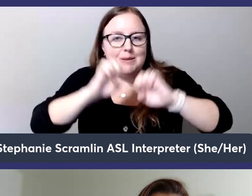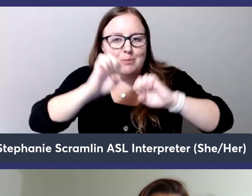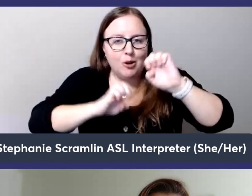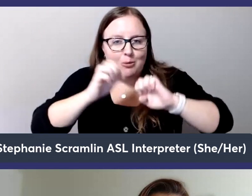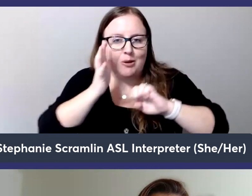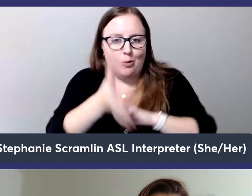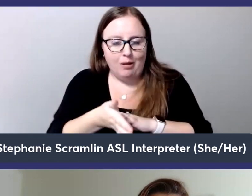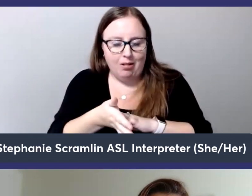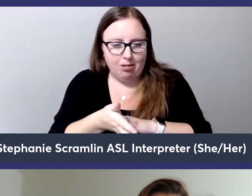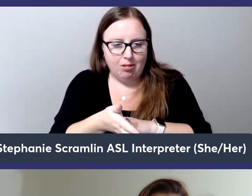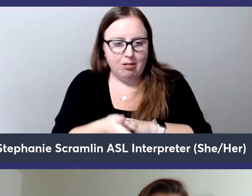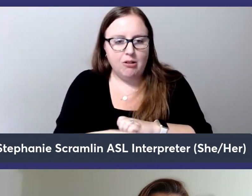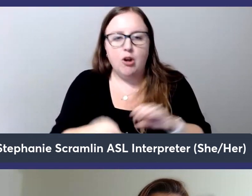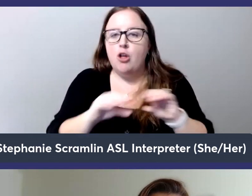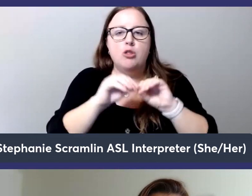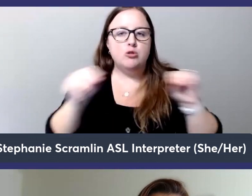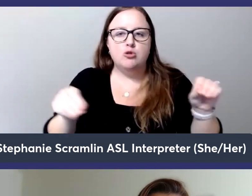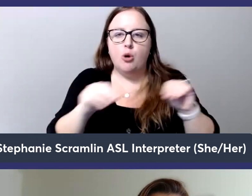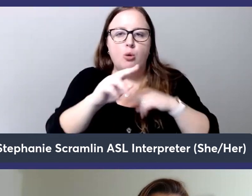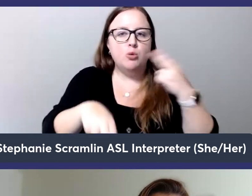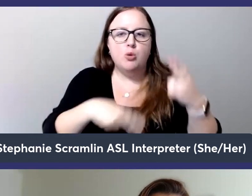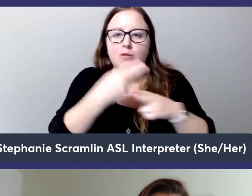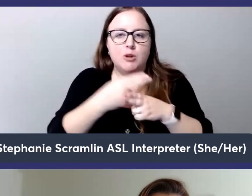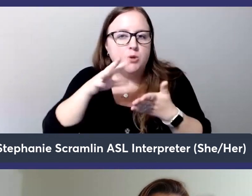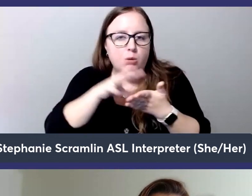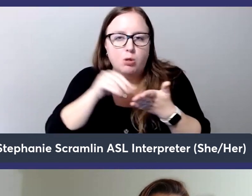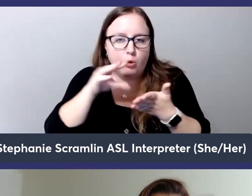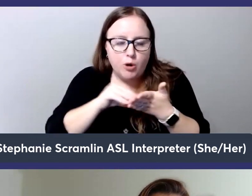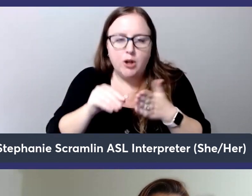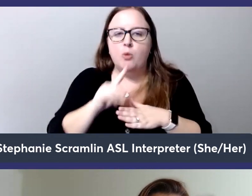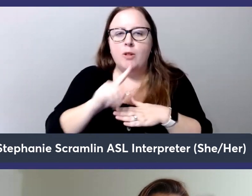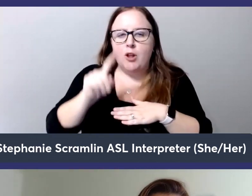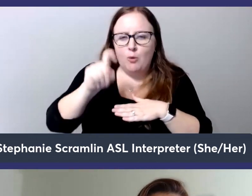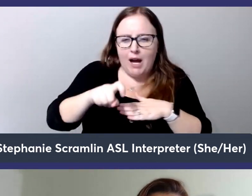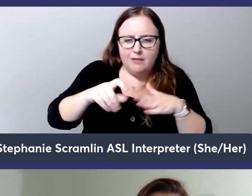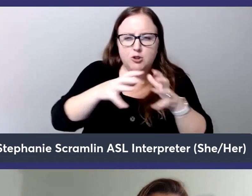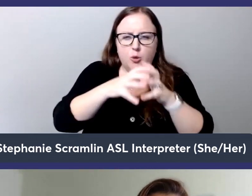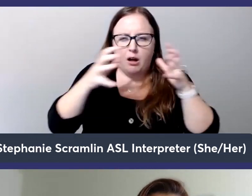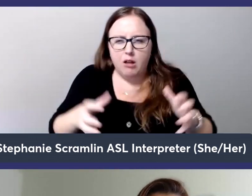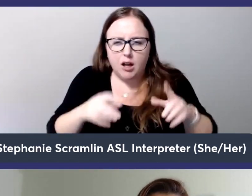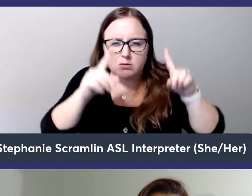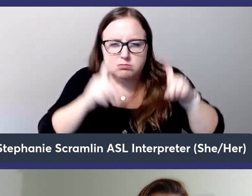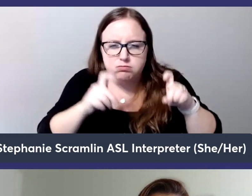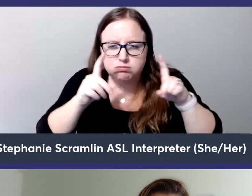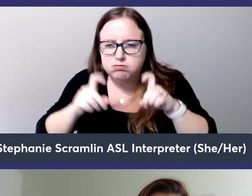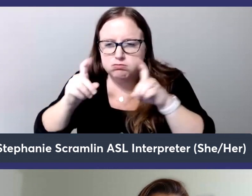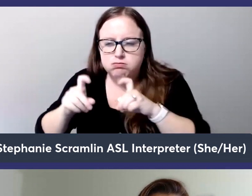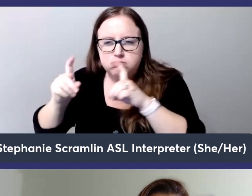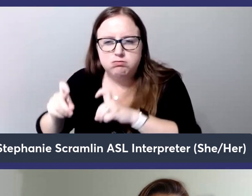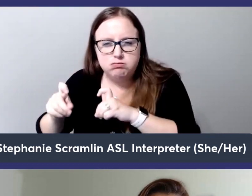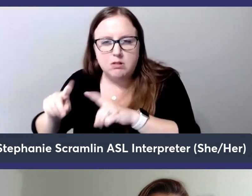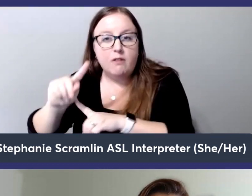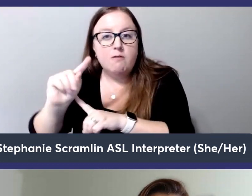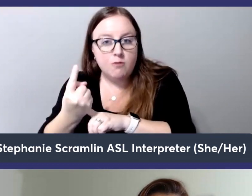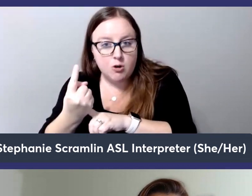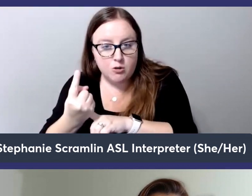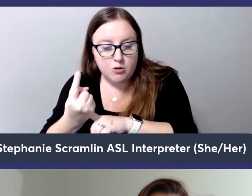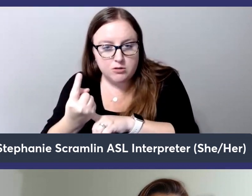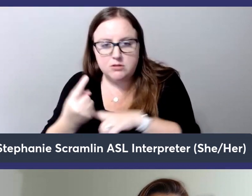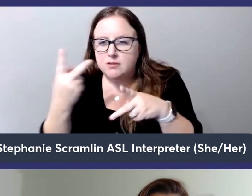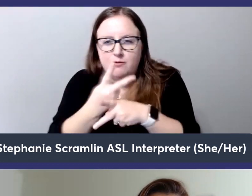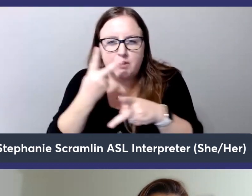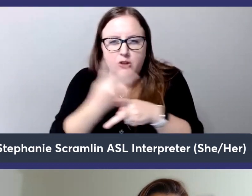no universal learning algorithm. So you always have to do a lot of experimentation to figure out which machine